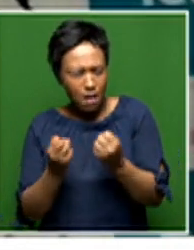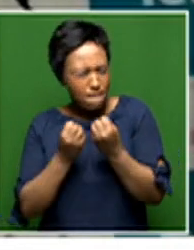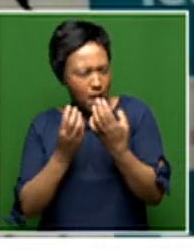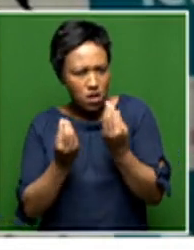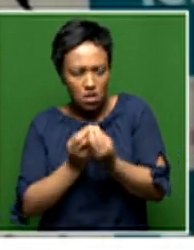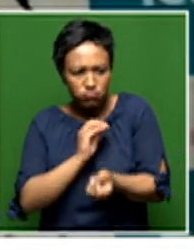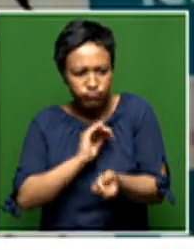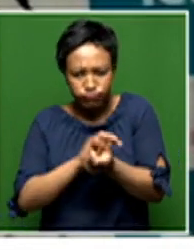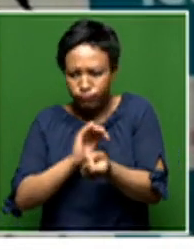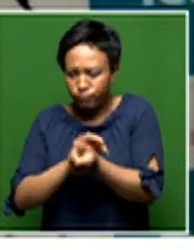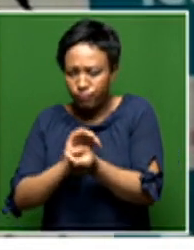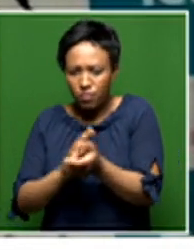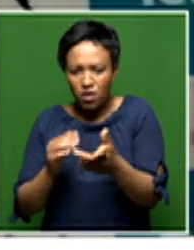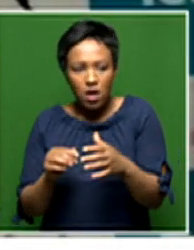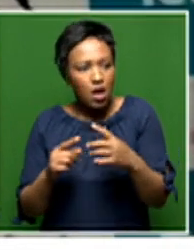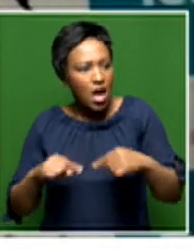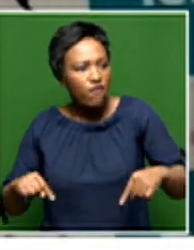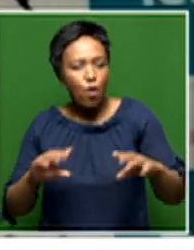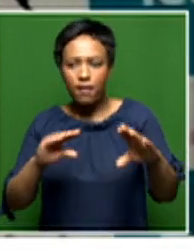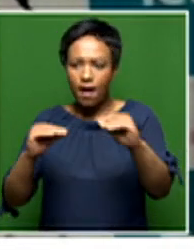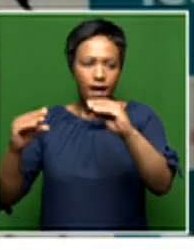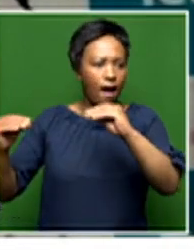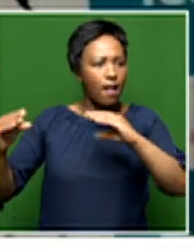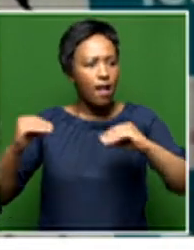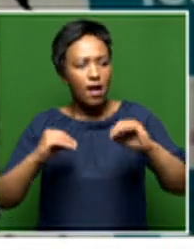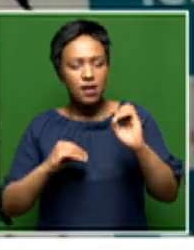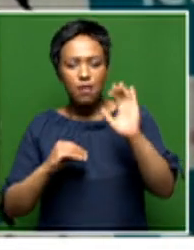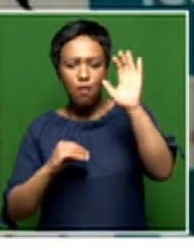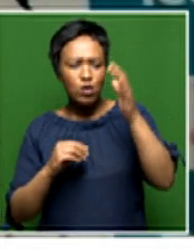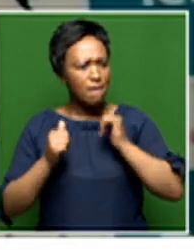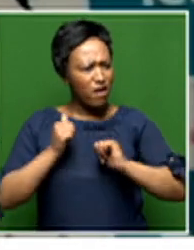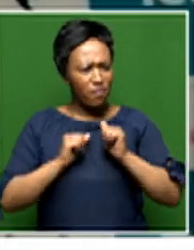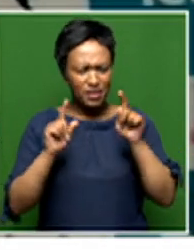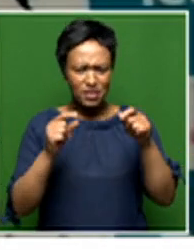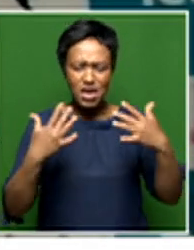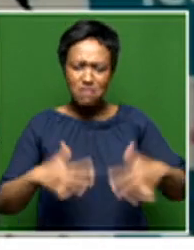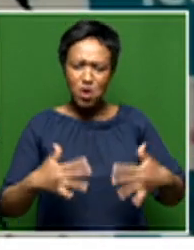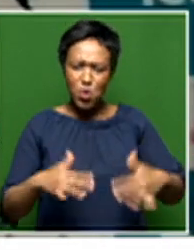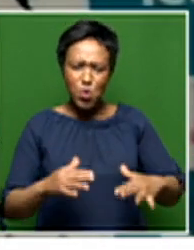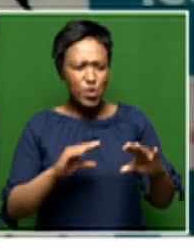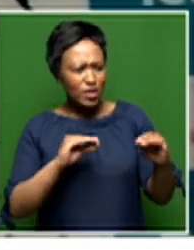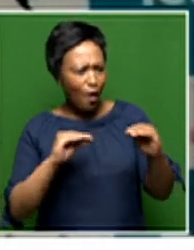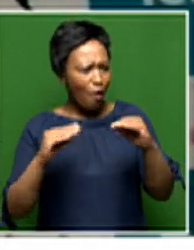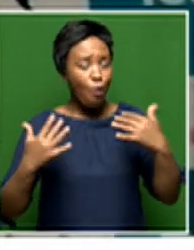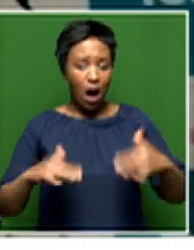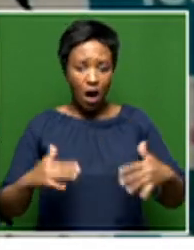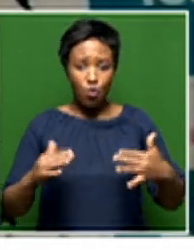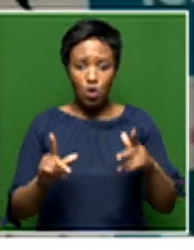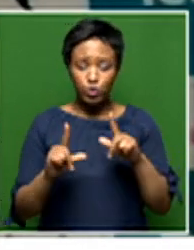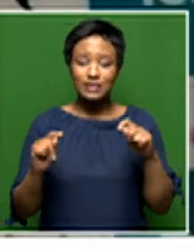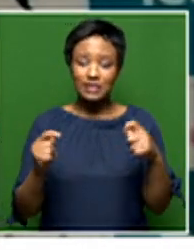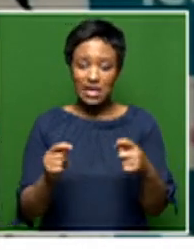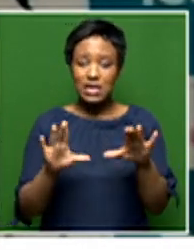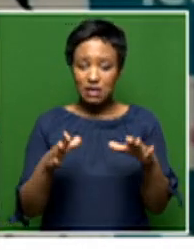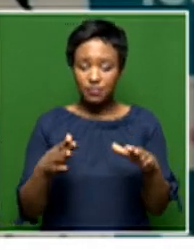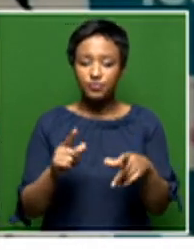happened in netball. Everybody now talks netball. We are on everybody's lips. The performance of the team, how we are rolling our governance. I